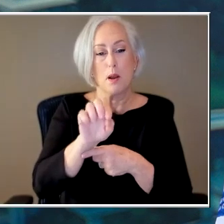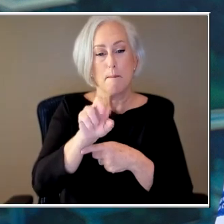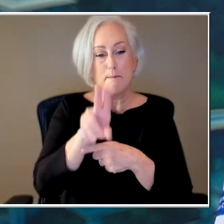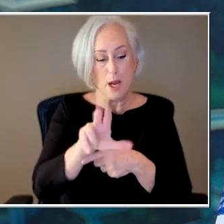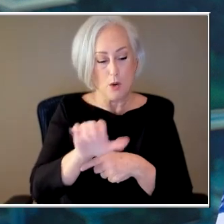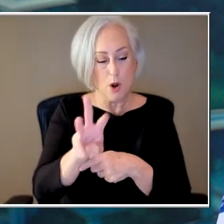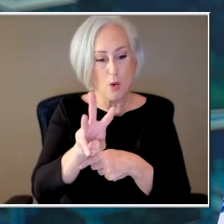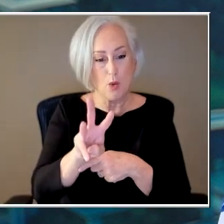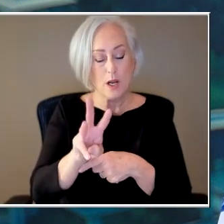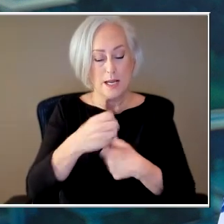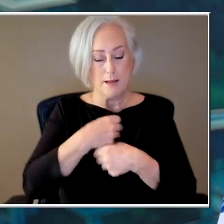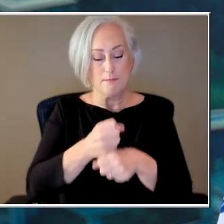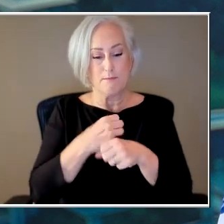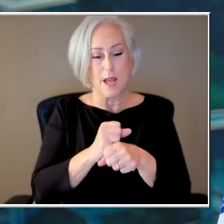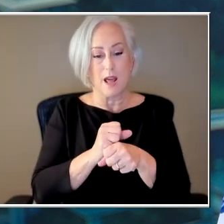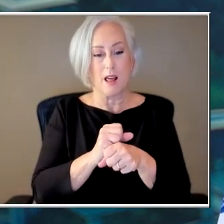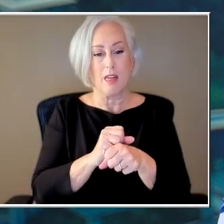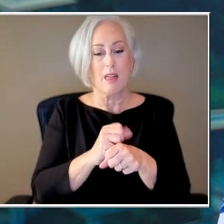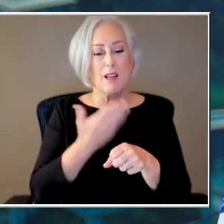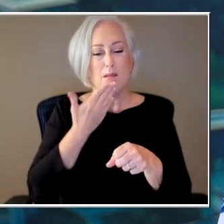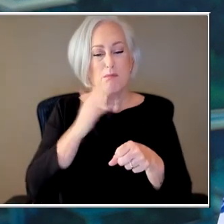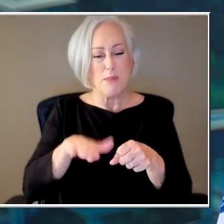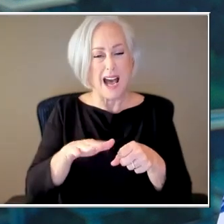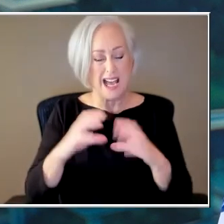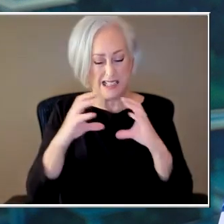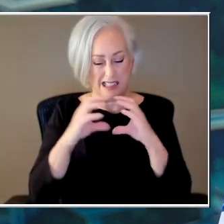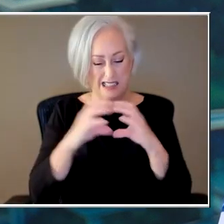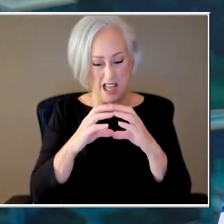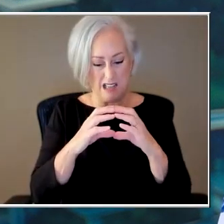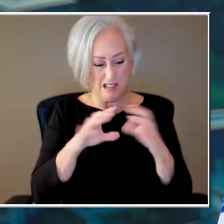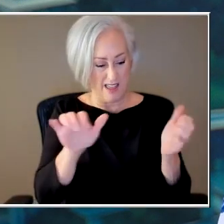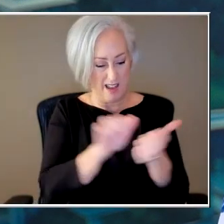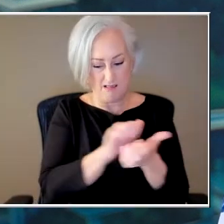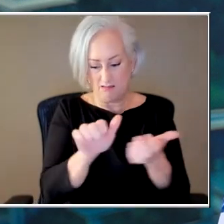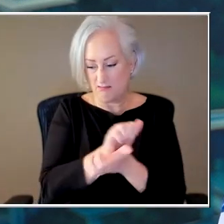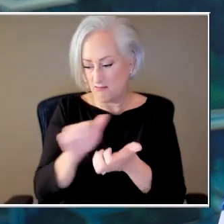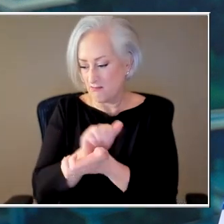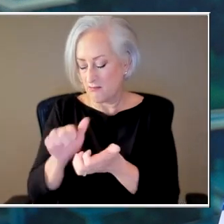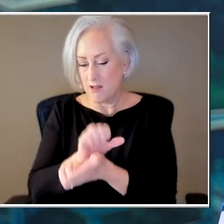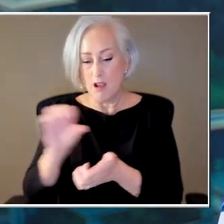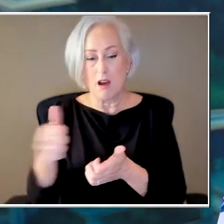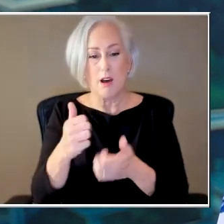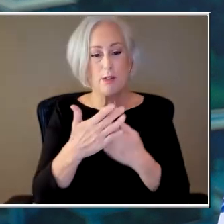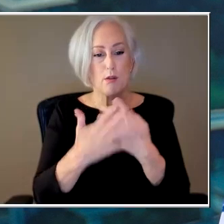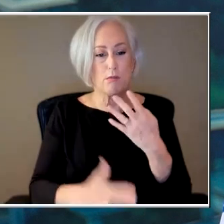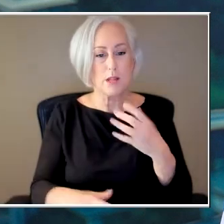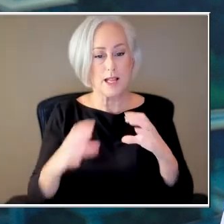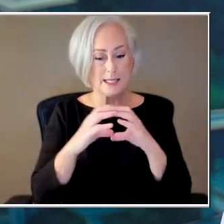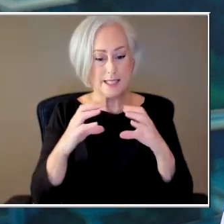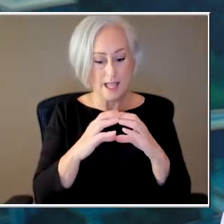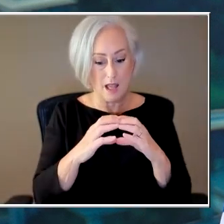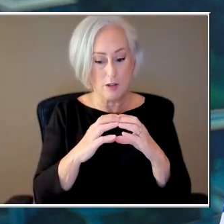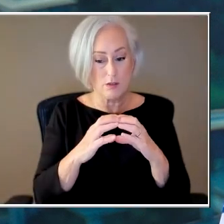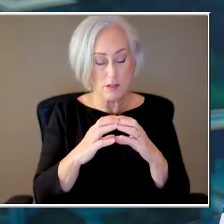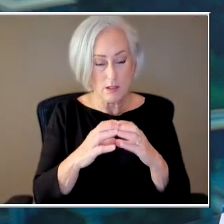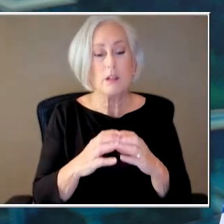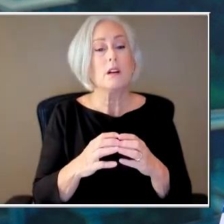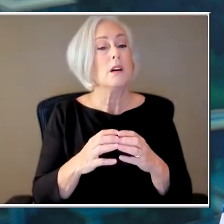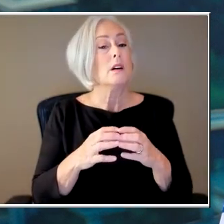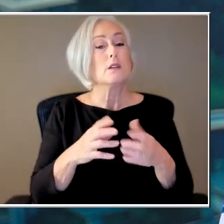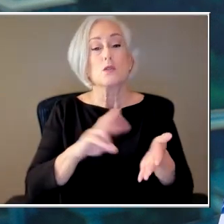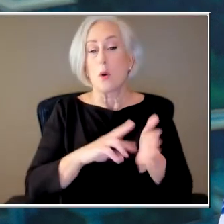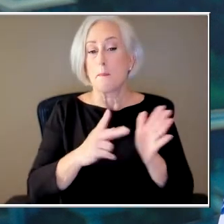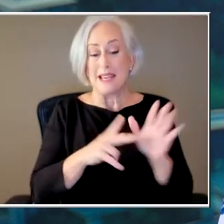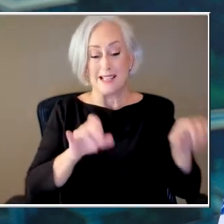any good and destroy all the other blood cells that are trying to do some good for the patient. And so a standard treatment and one of the